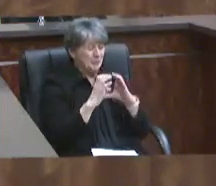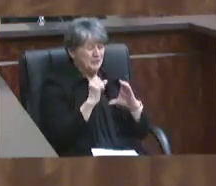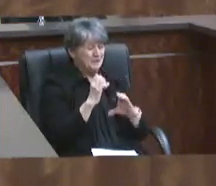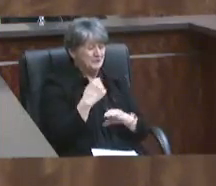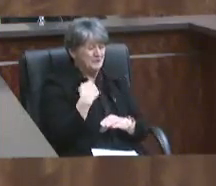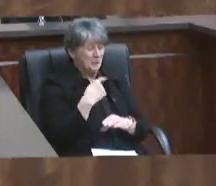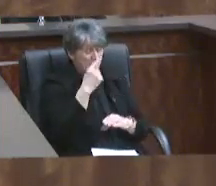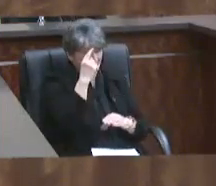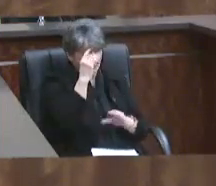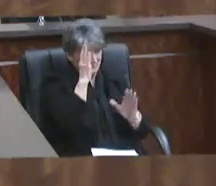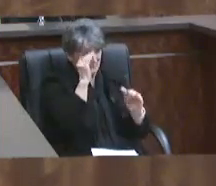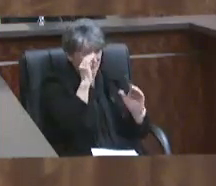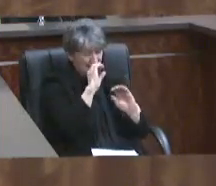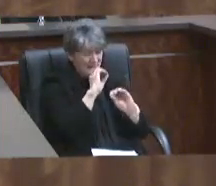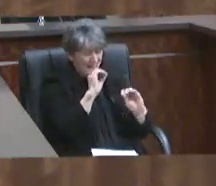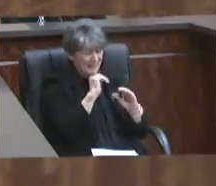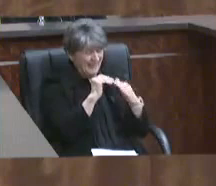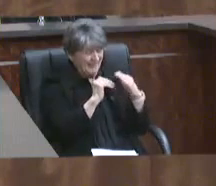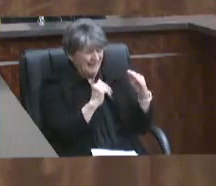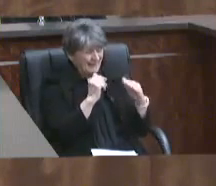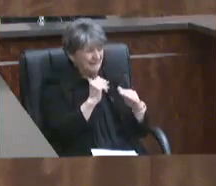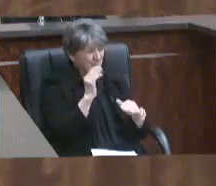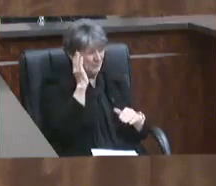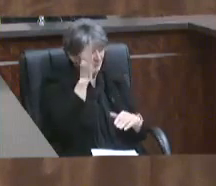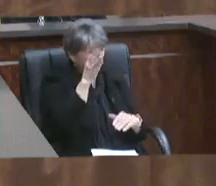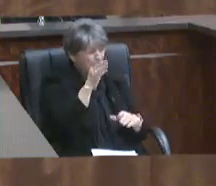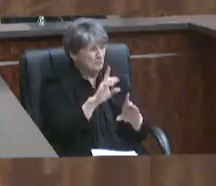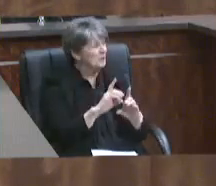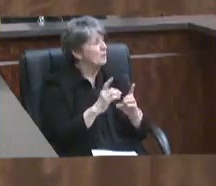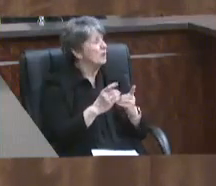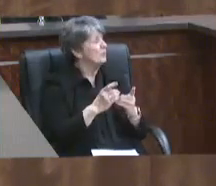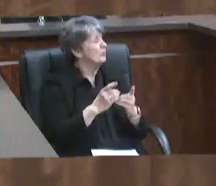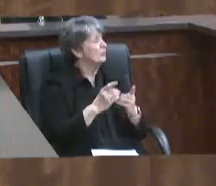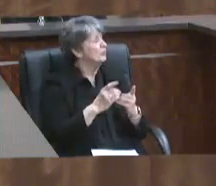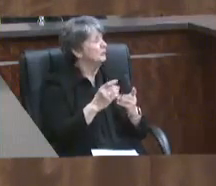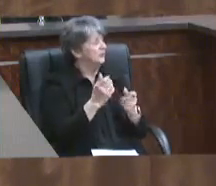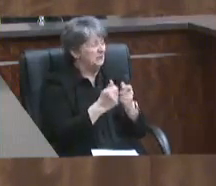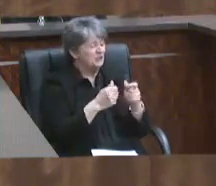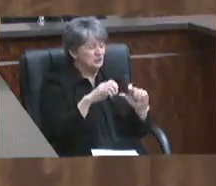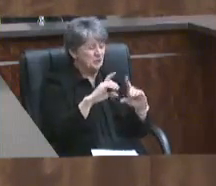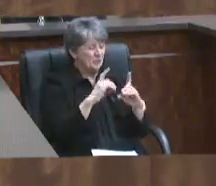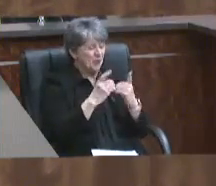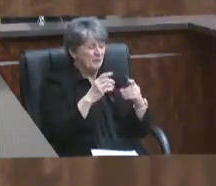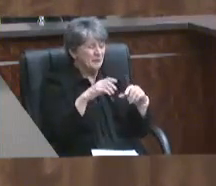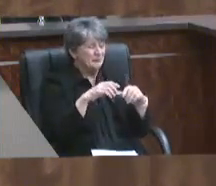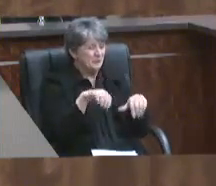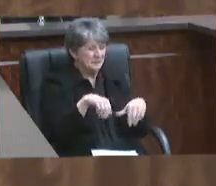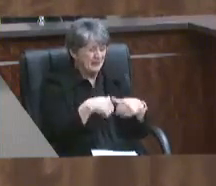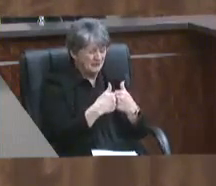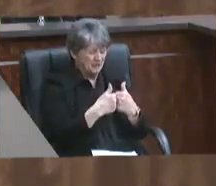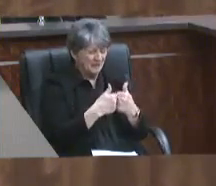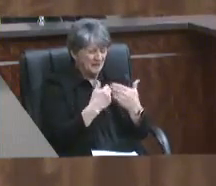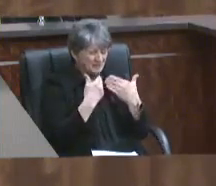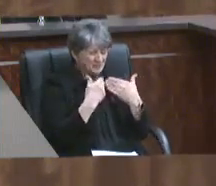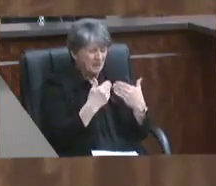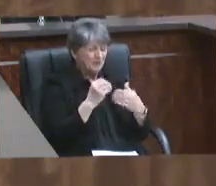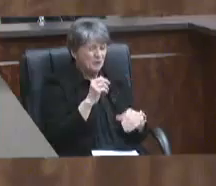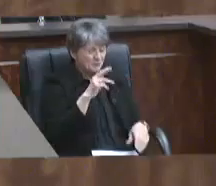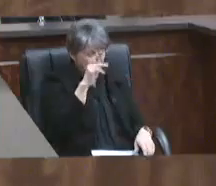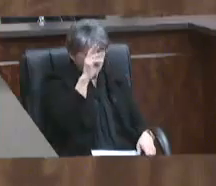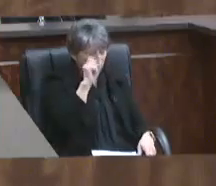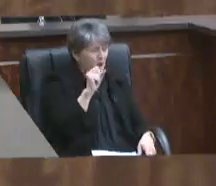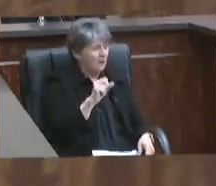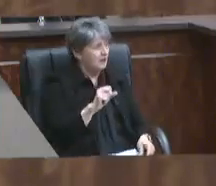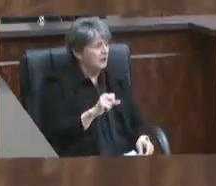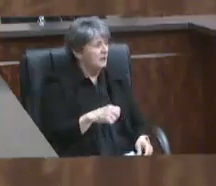dazzle us with future department presentations. And every department's up to the challenge. Look forward to it. Sure Thank you, are. Mr. President. I'm sure they are.